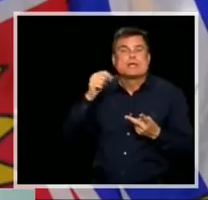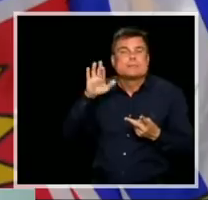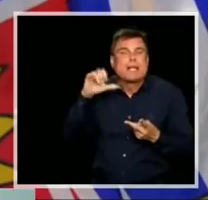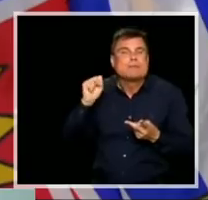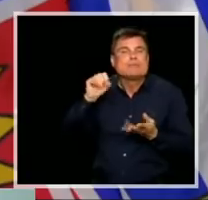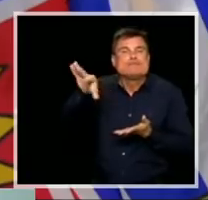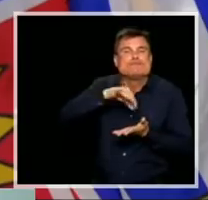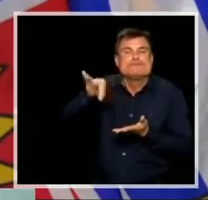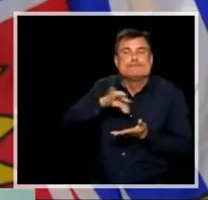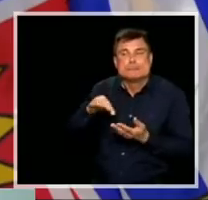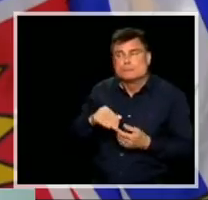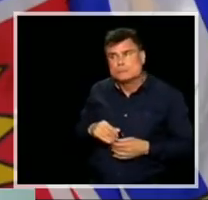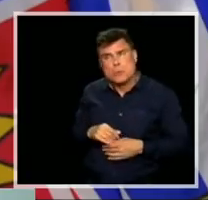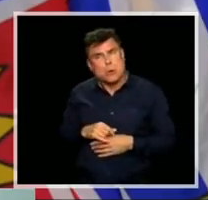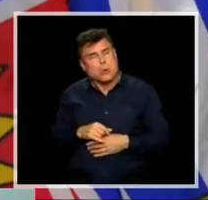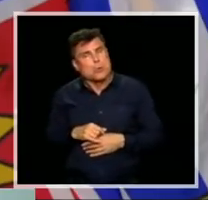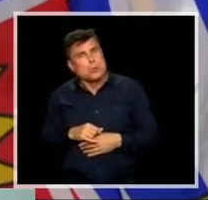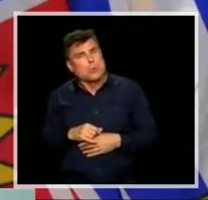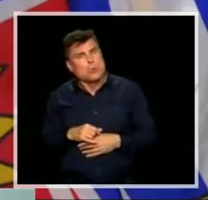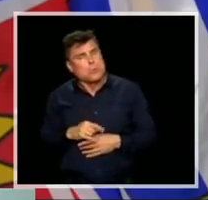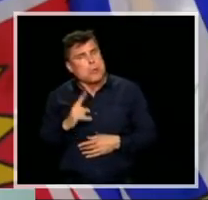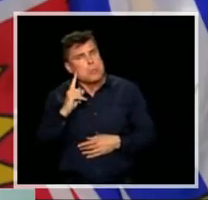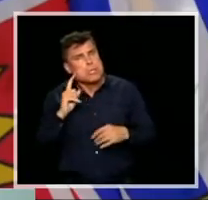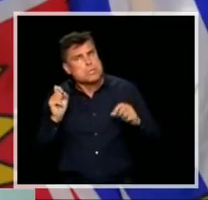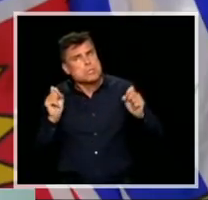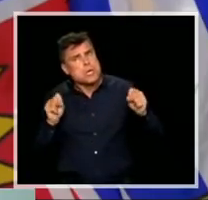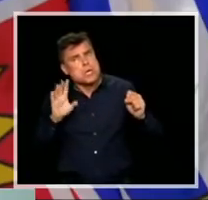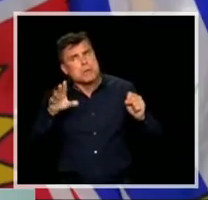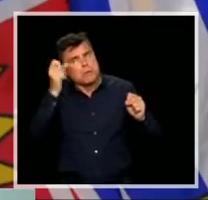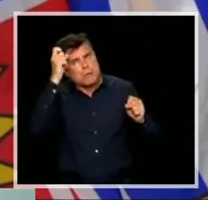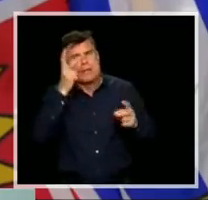vegetables that we have in farms around the province don't go to waste.